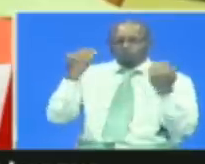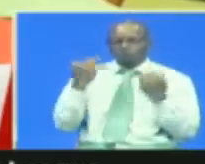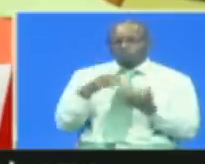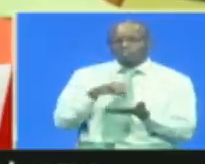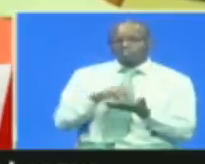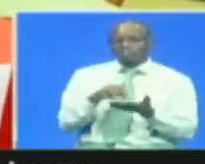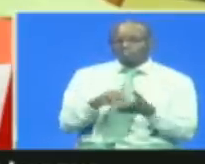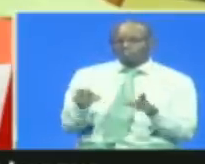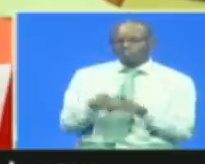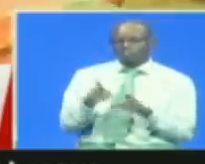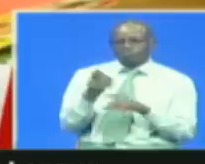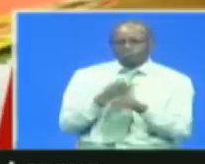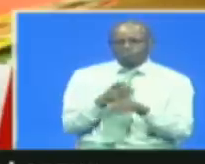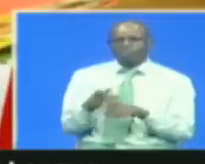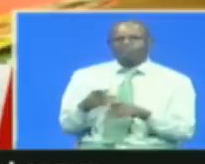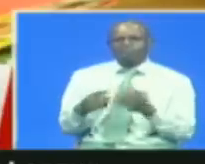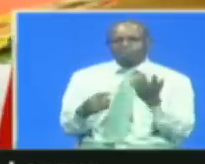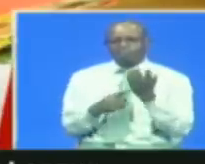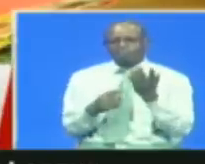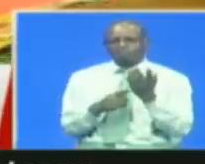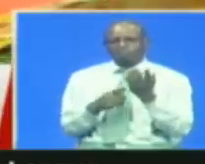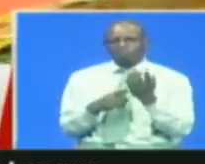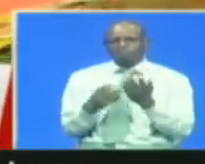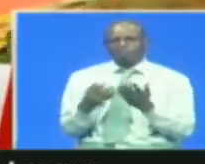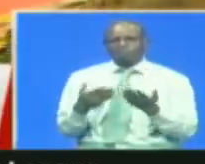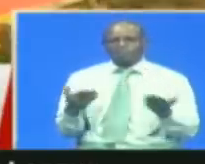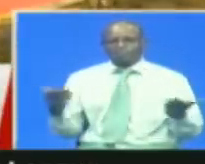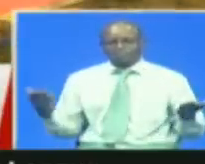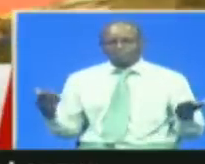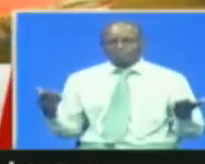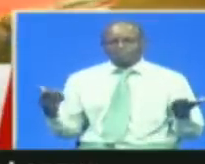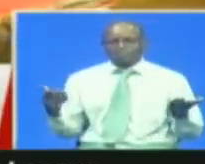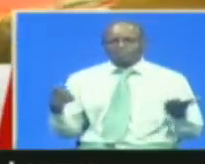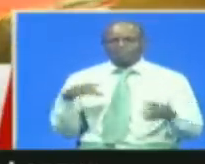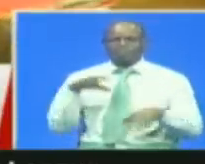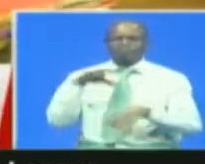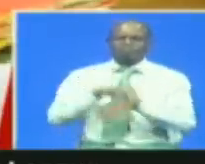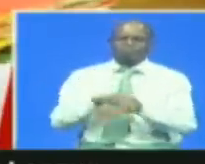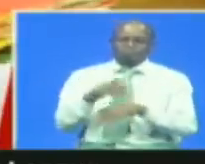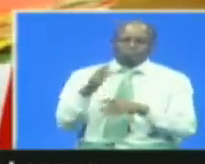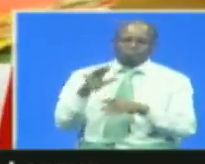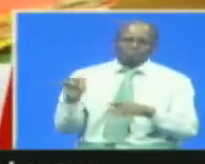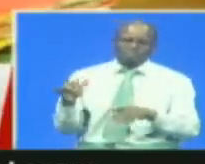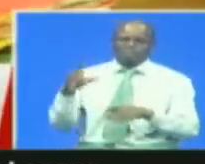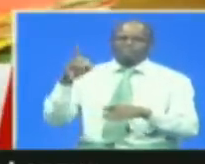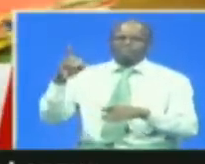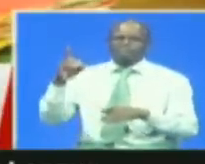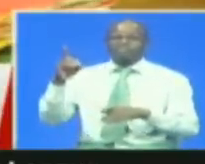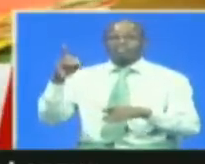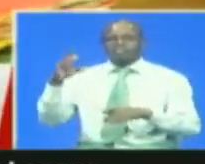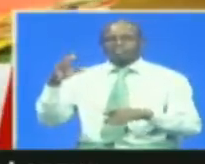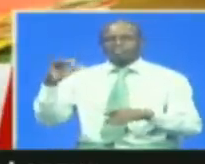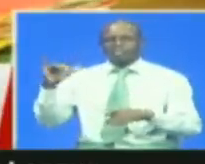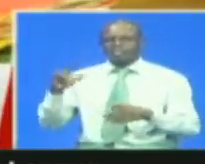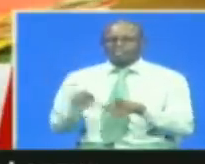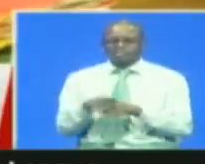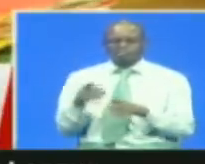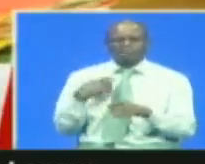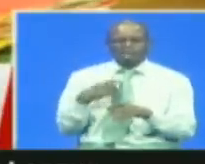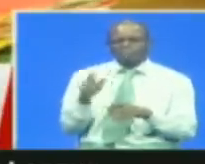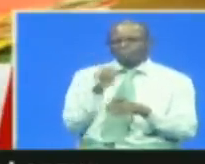confiscated electronic gadgets. And there is danger of the respondents interfering with the